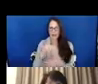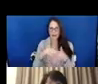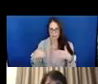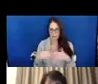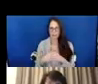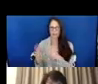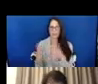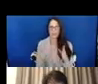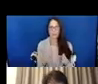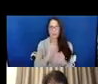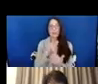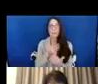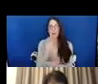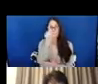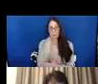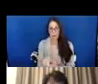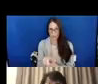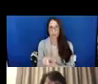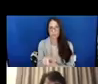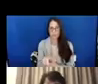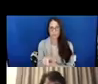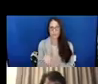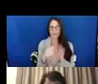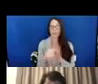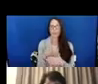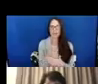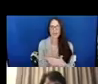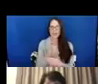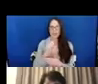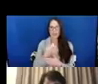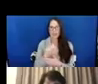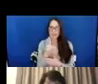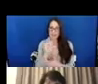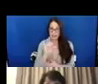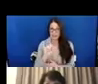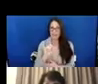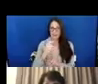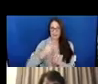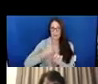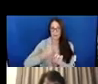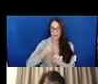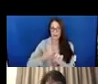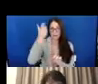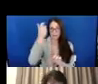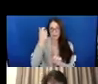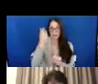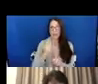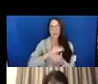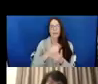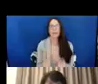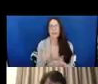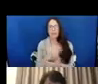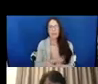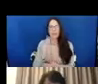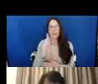The middle bar shows the average SSDI monthly amount at about $1